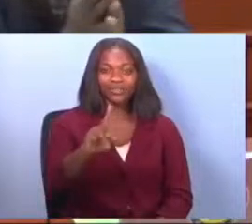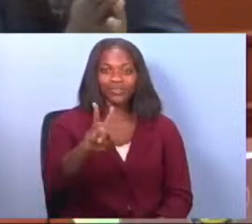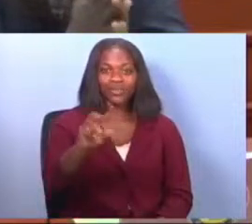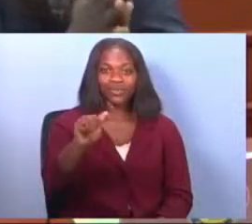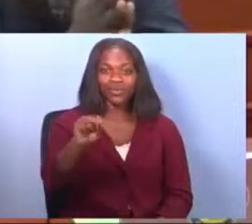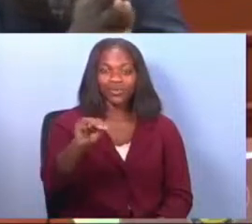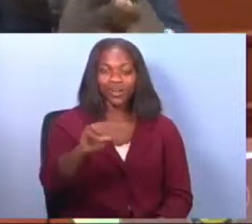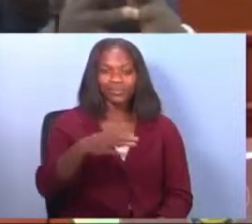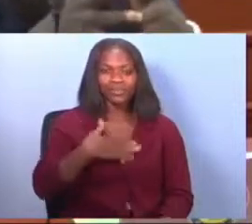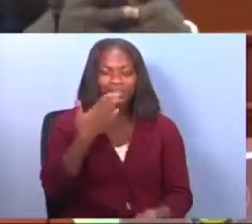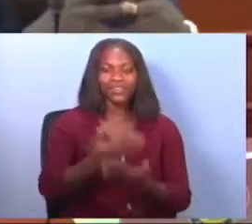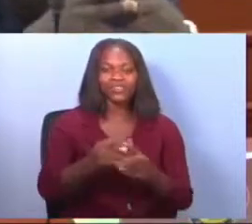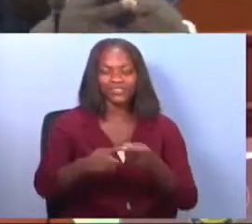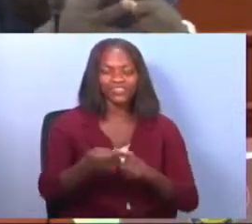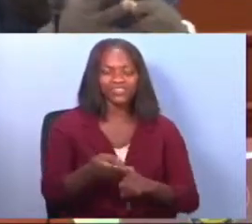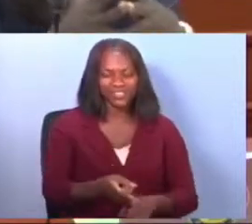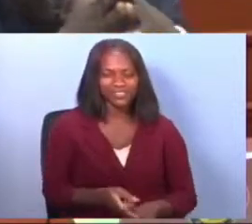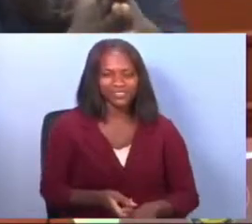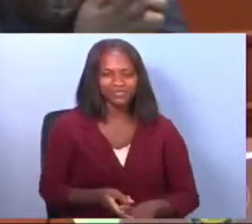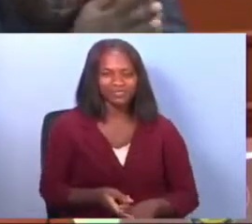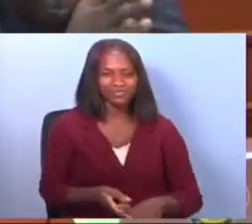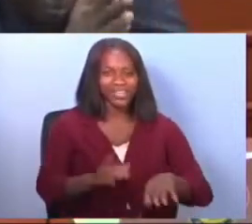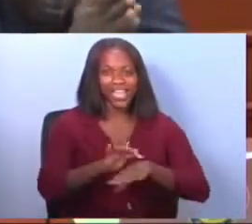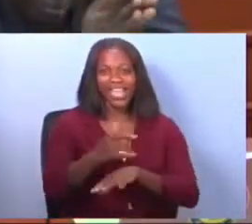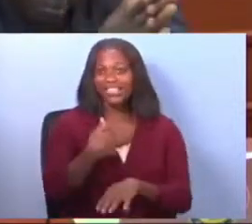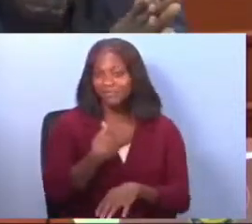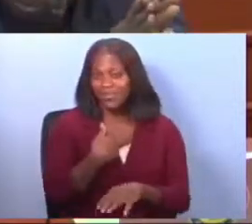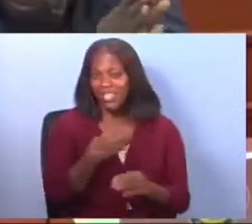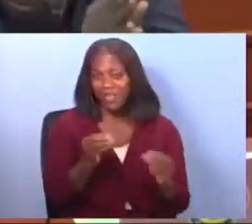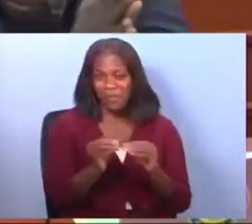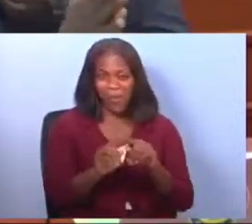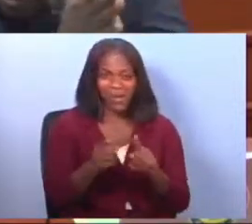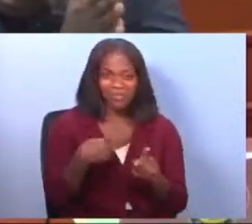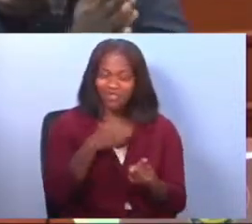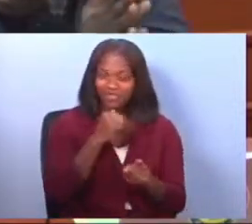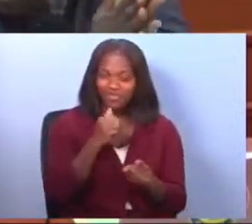did many things to me. I will not repeat.